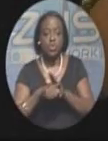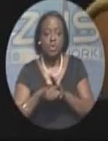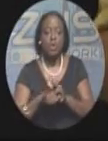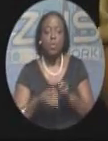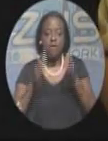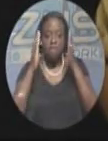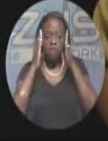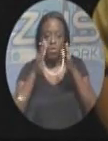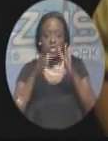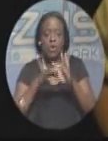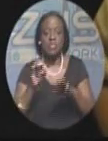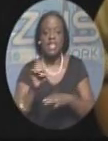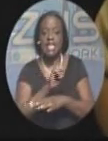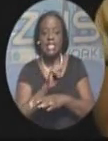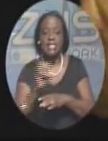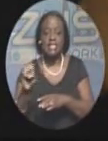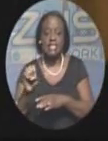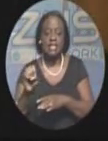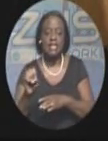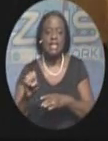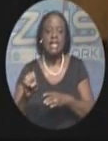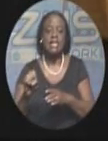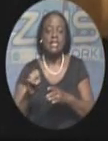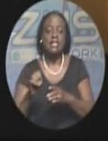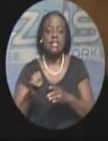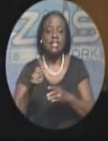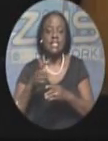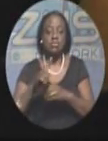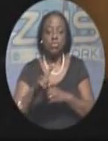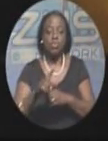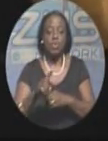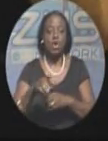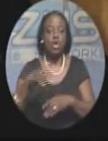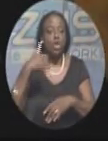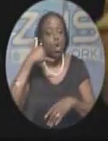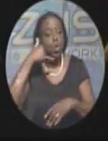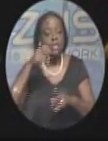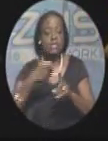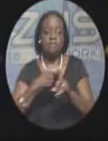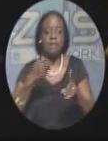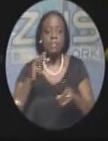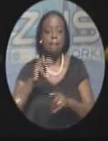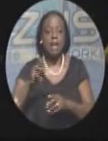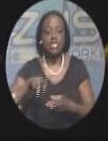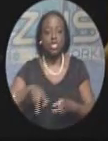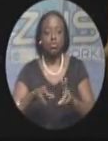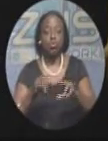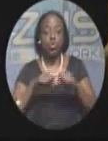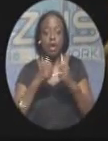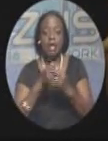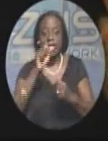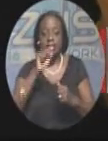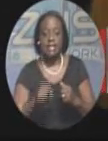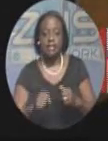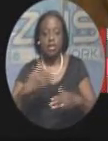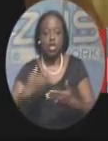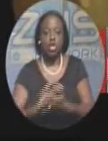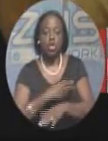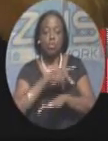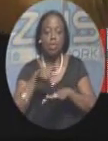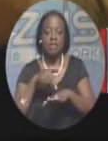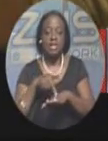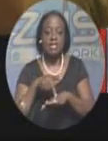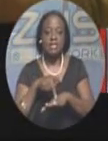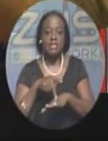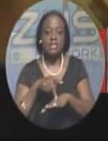District, we started receiving calls from the Marshall Road area. That would be southern New Providence. Some persons used to refer to